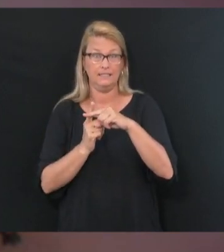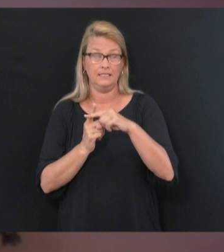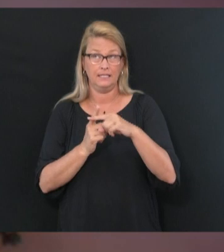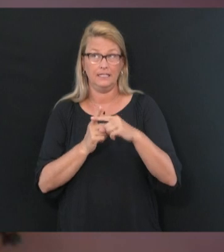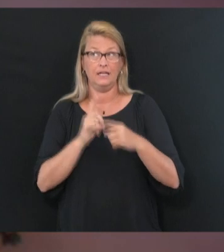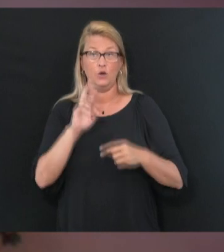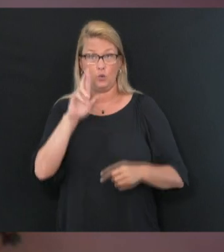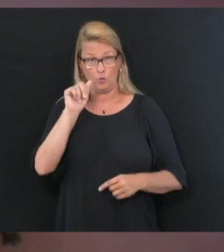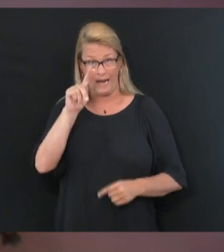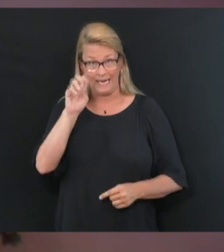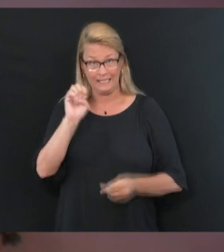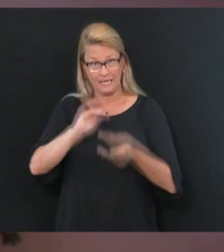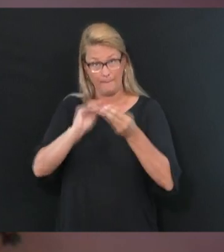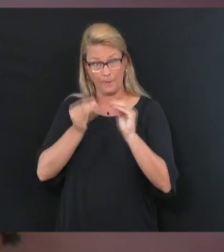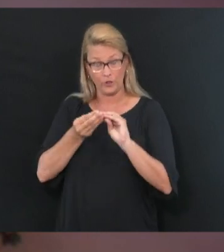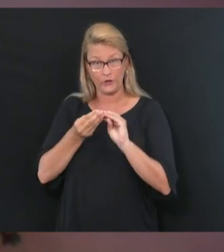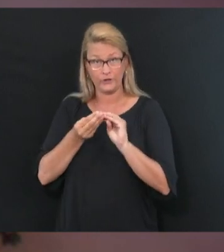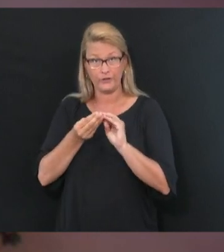basically then